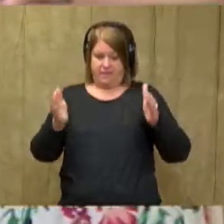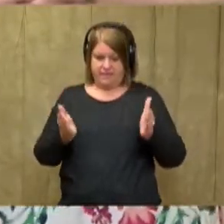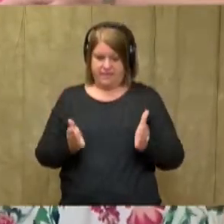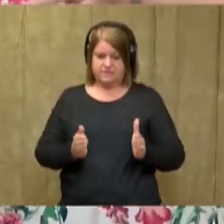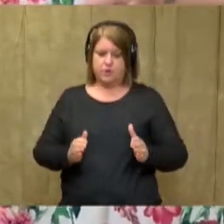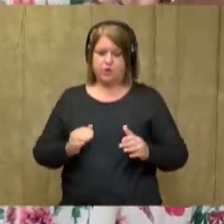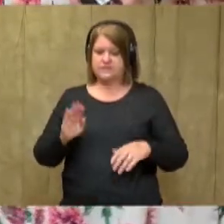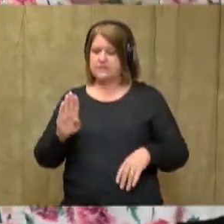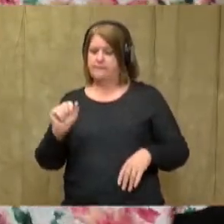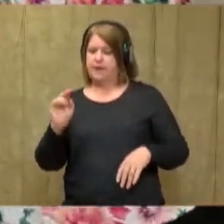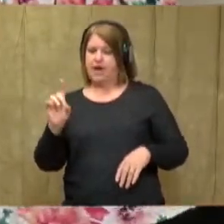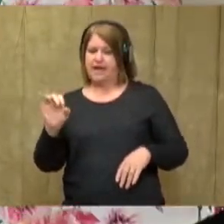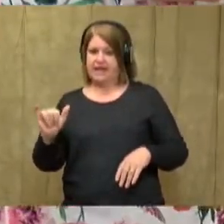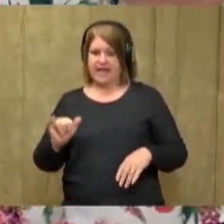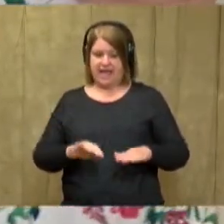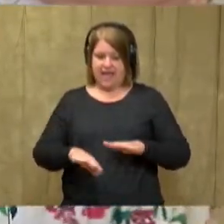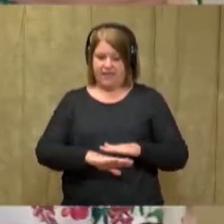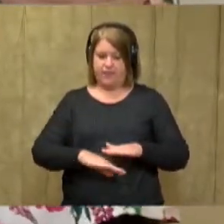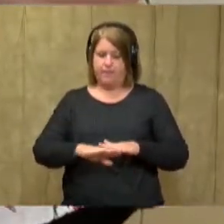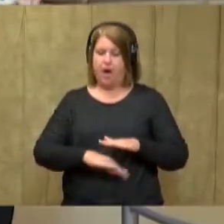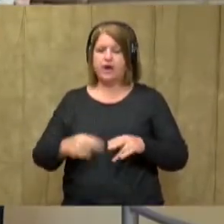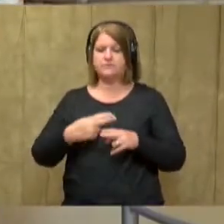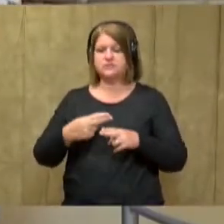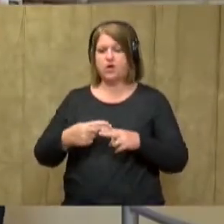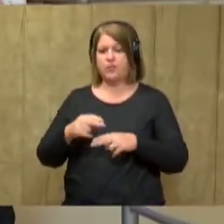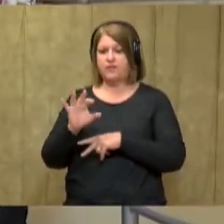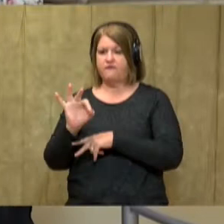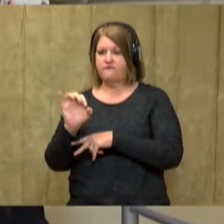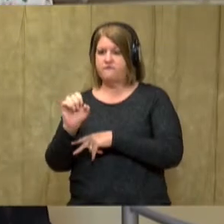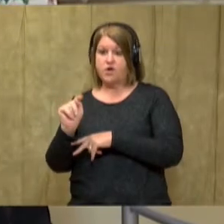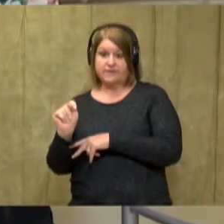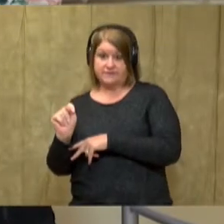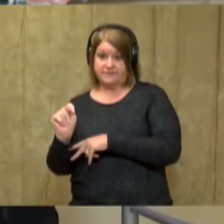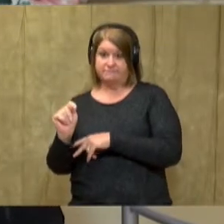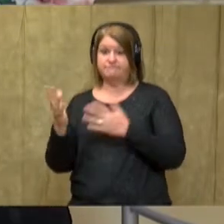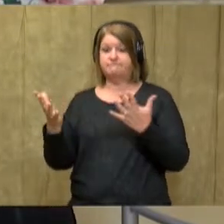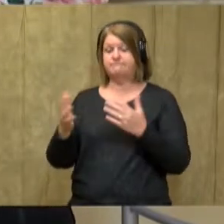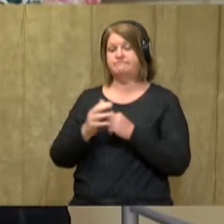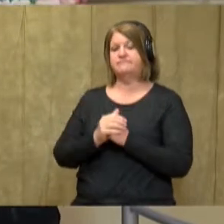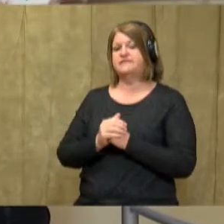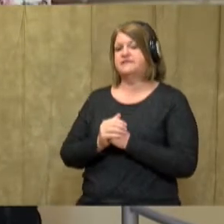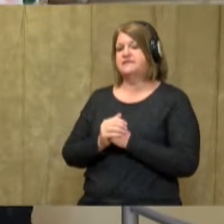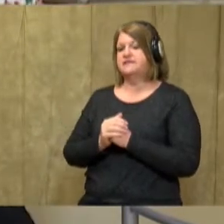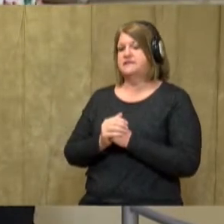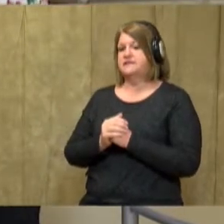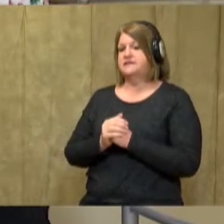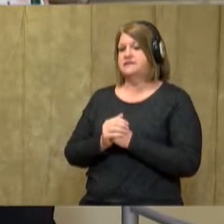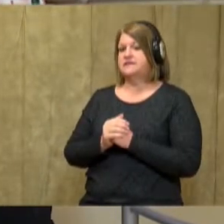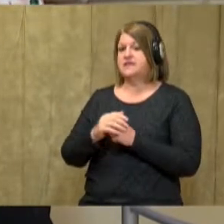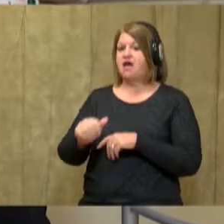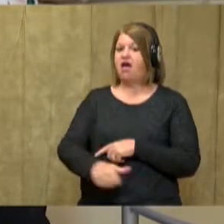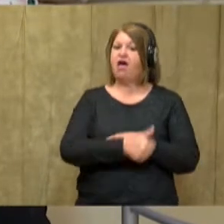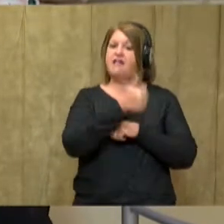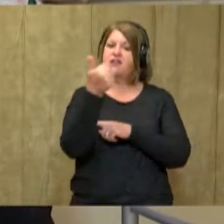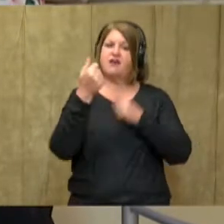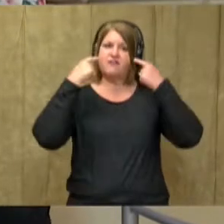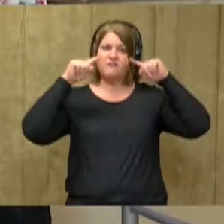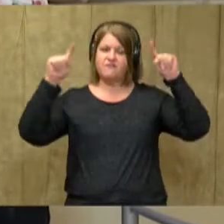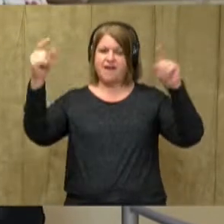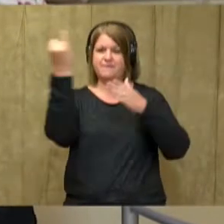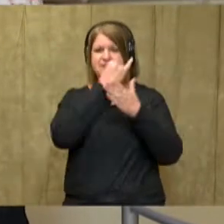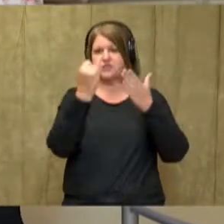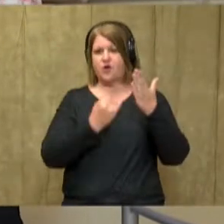have all those parts, but if you want to put those on your vase today, you can. All right, let's talk about another famous